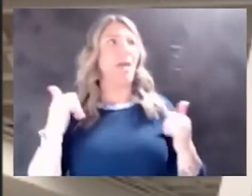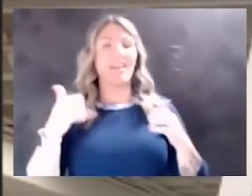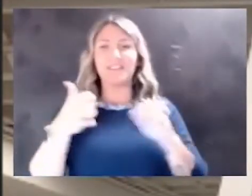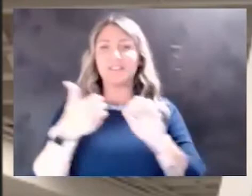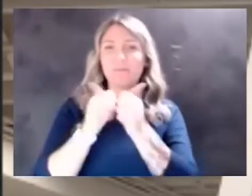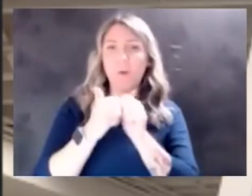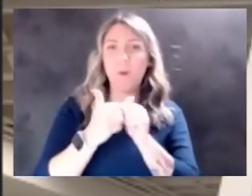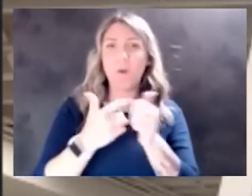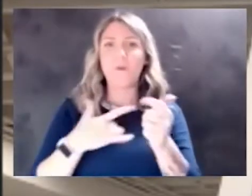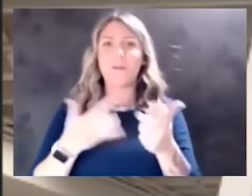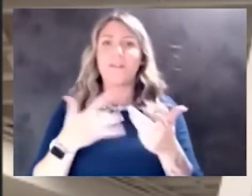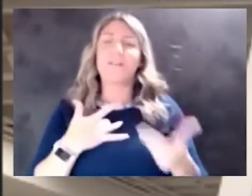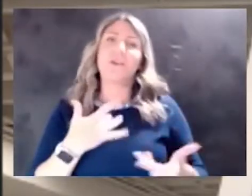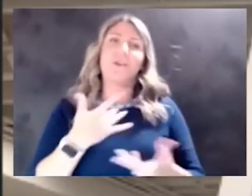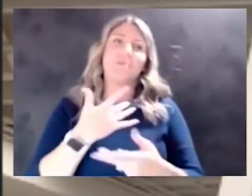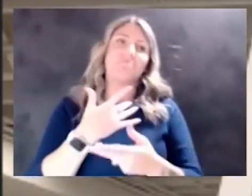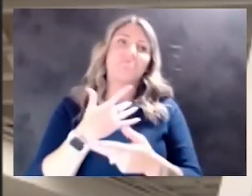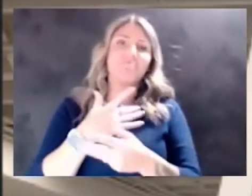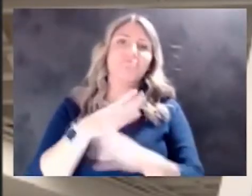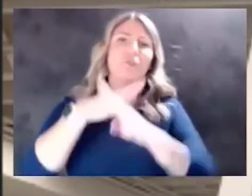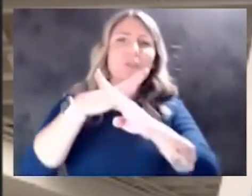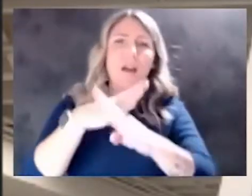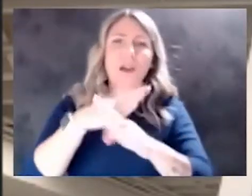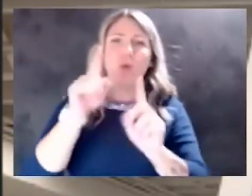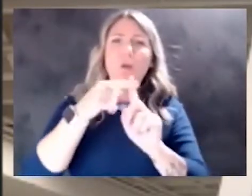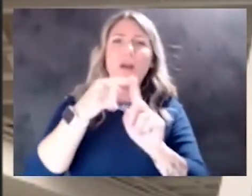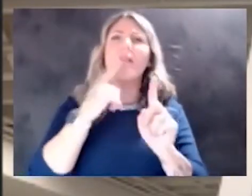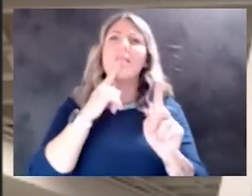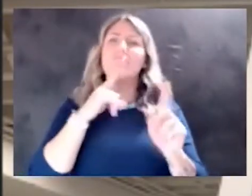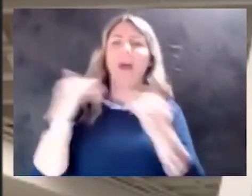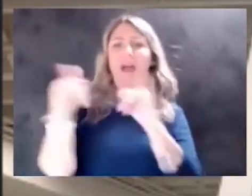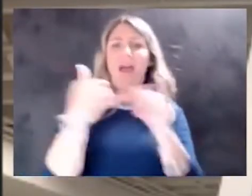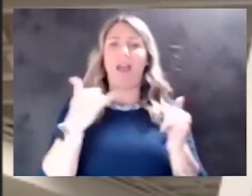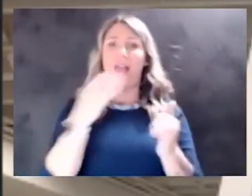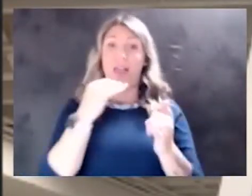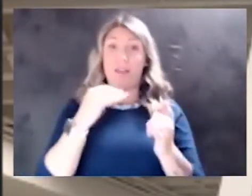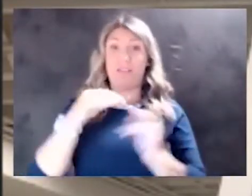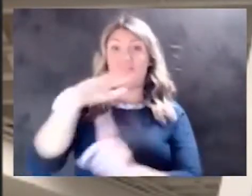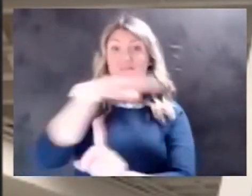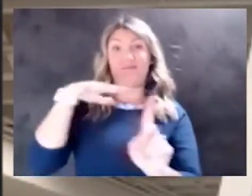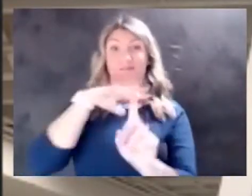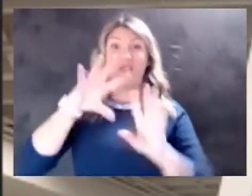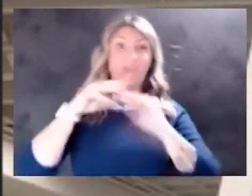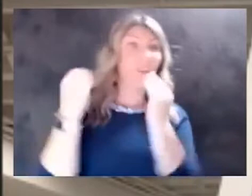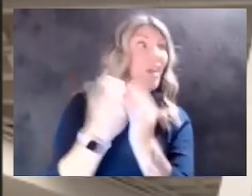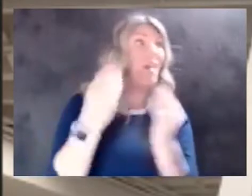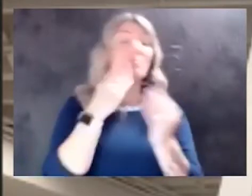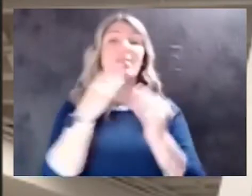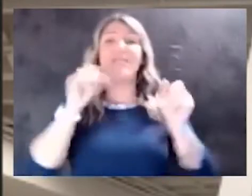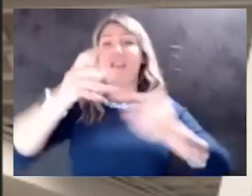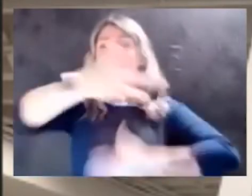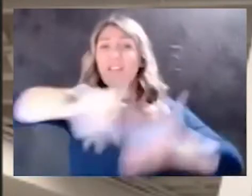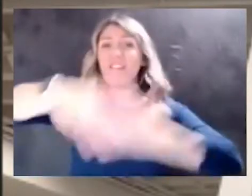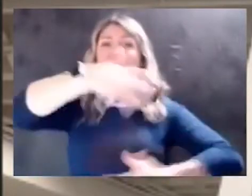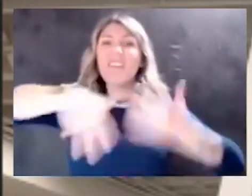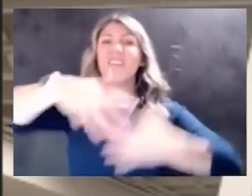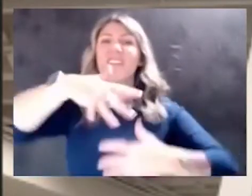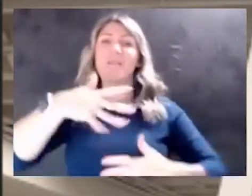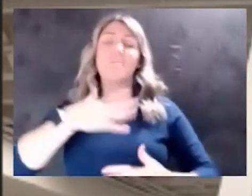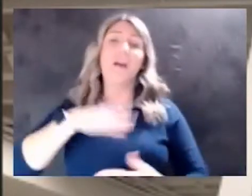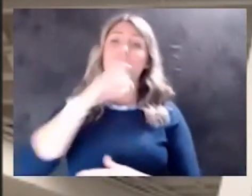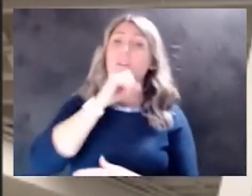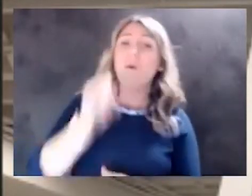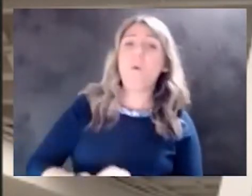feel protected when I'm around them. And I also want the people around me to be protected, like so I can hang out with some of my older